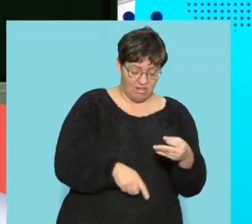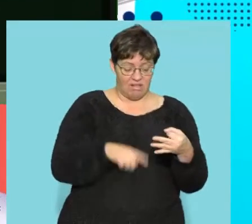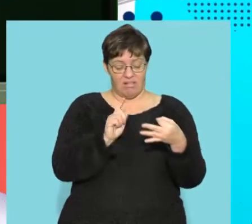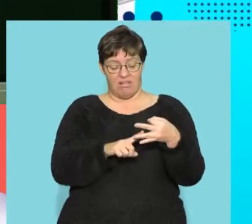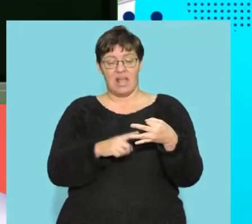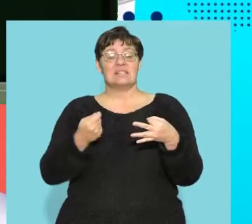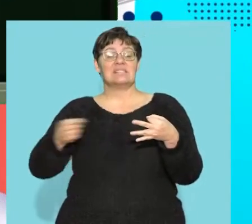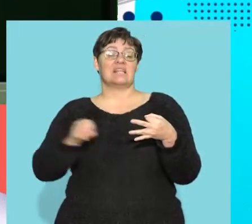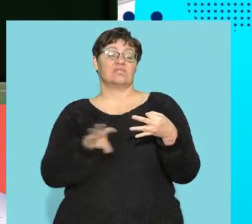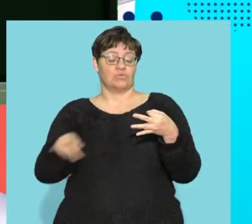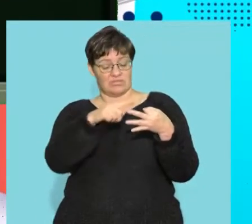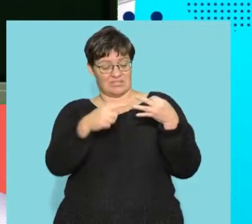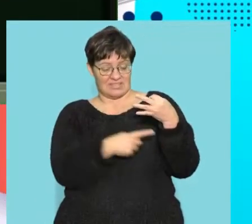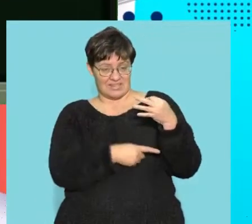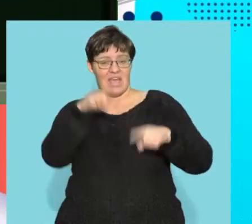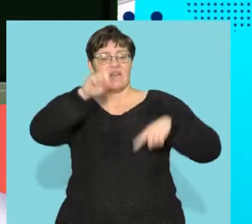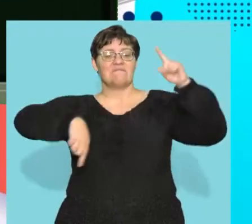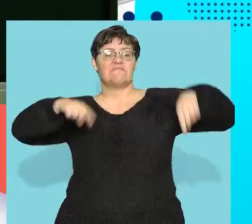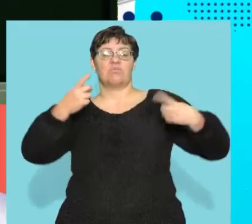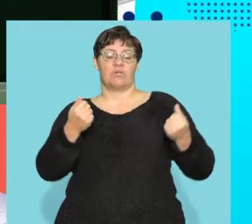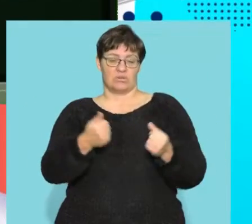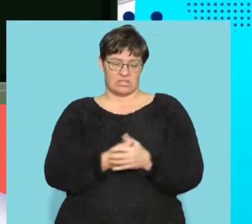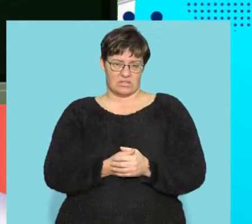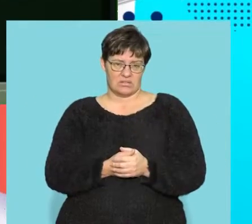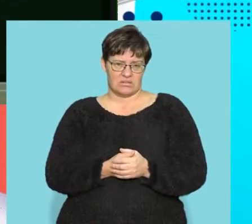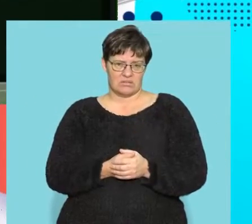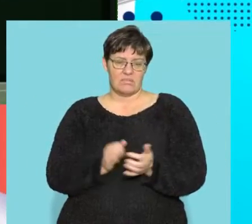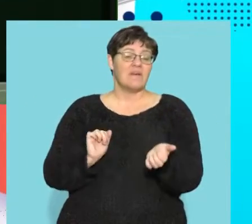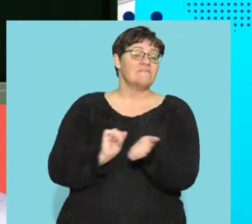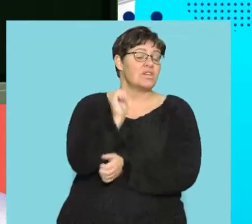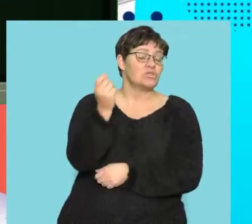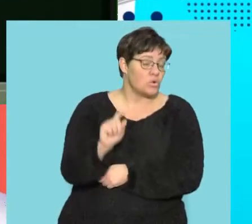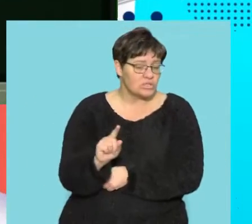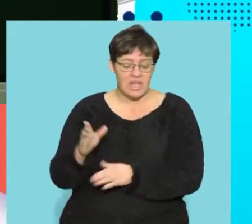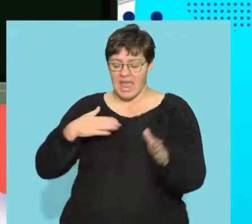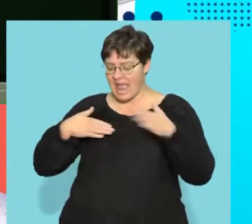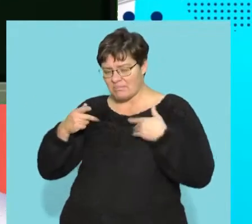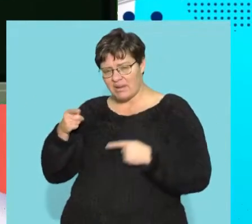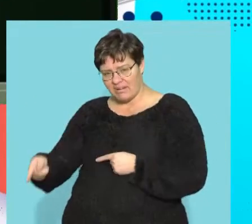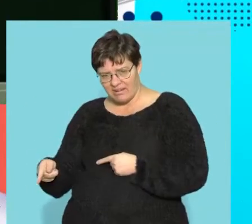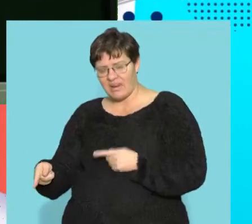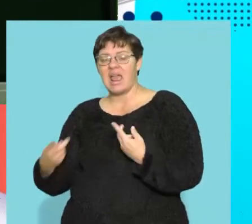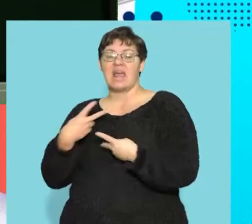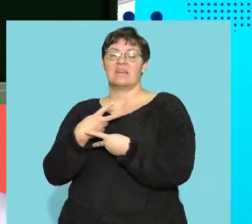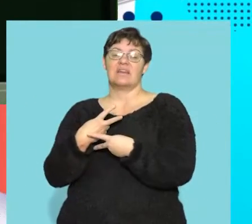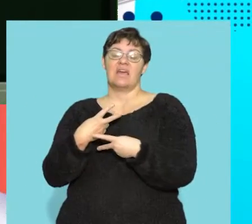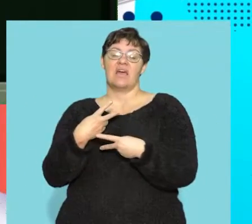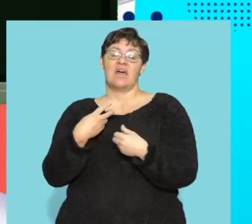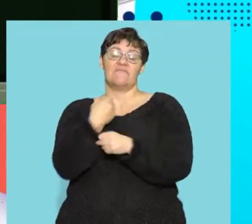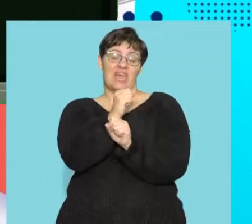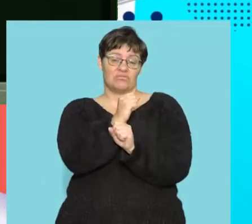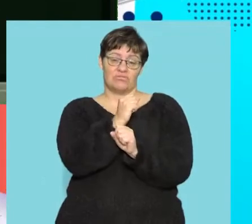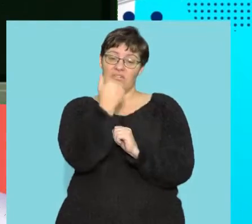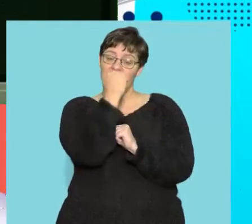selling and distribution are my variable costs. What are my fixed costs? Admin costs and factory overheads. But look, in